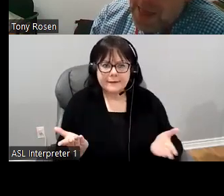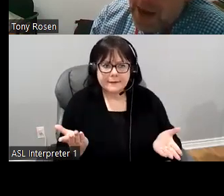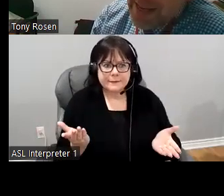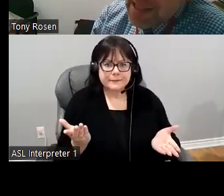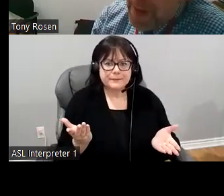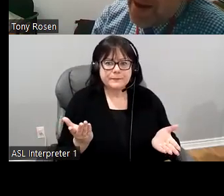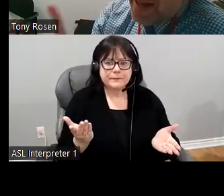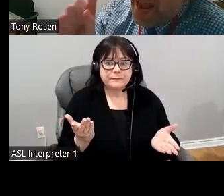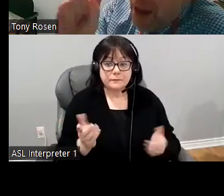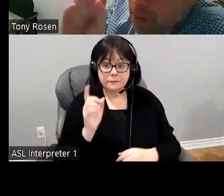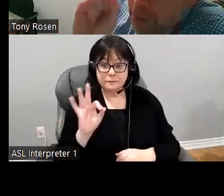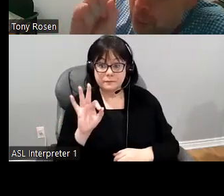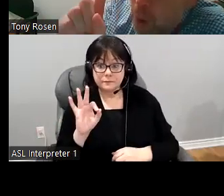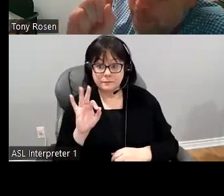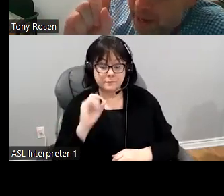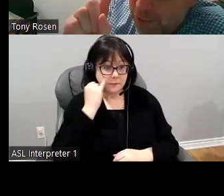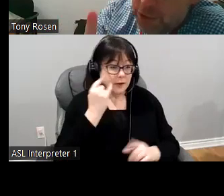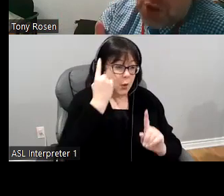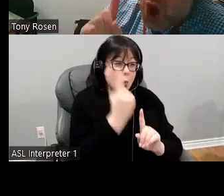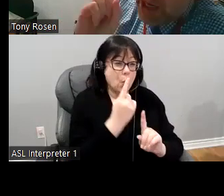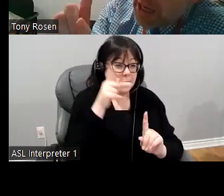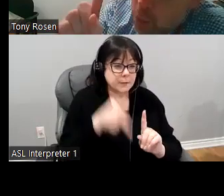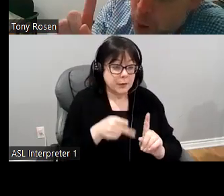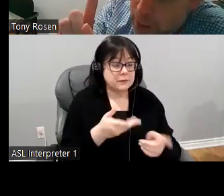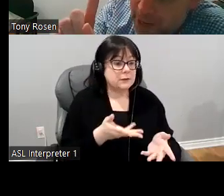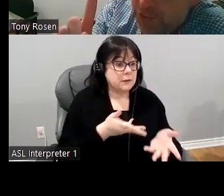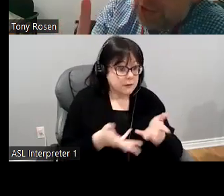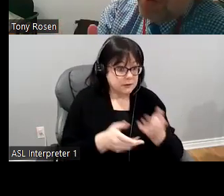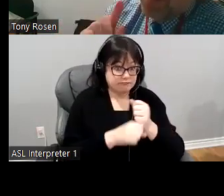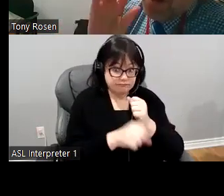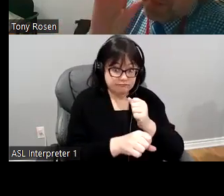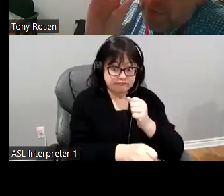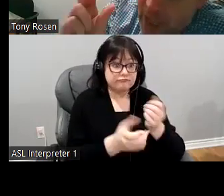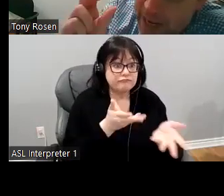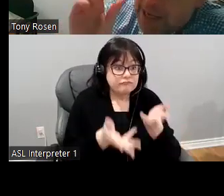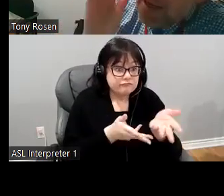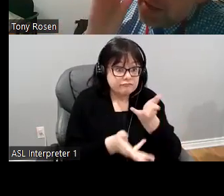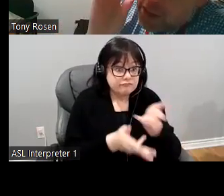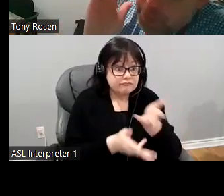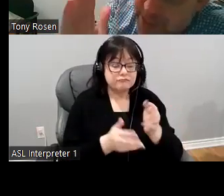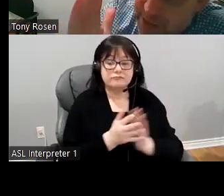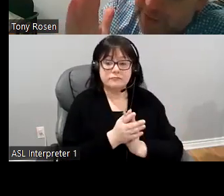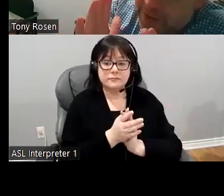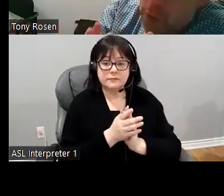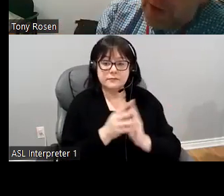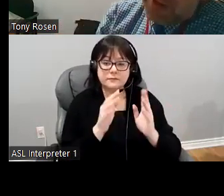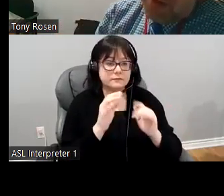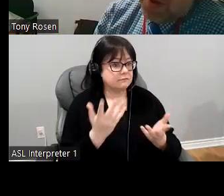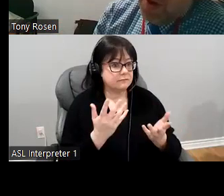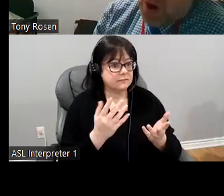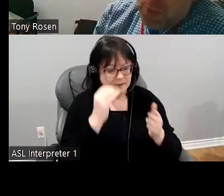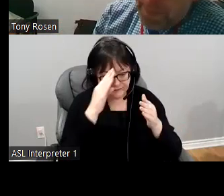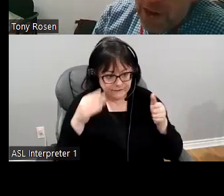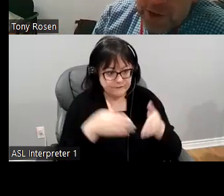time that I spend caring for one patient, talking to one patient, providing specific